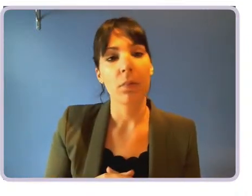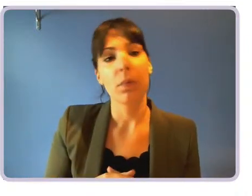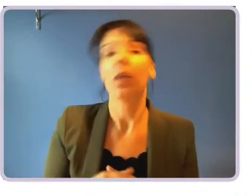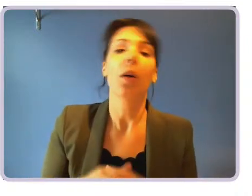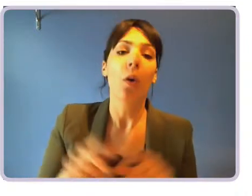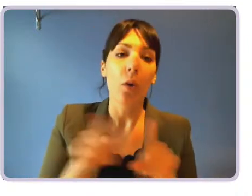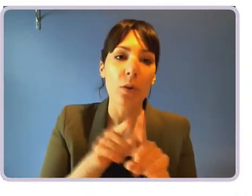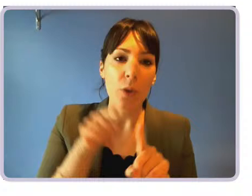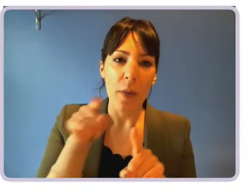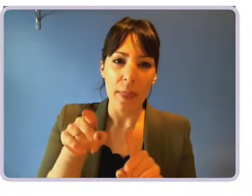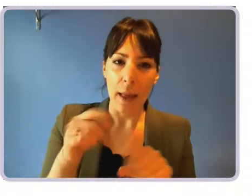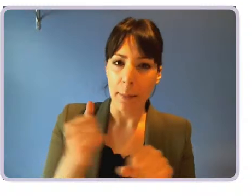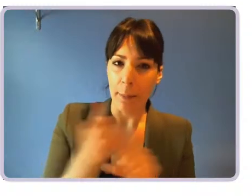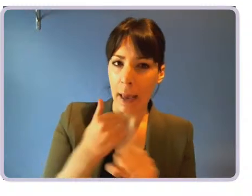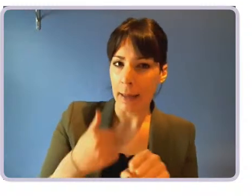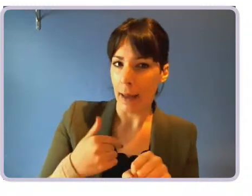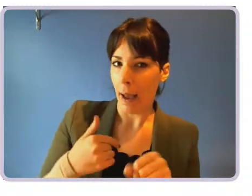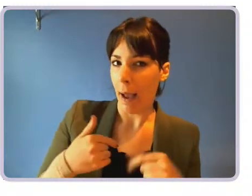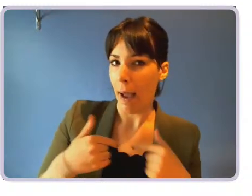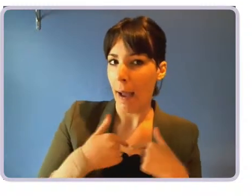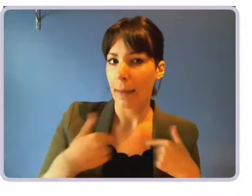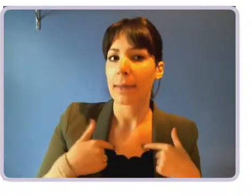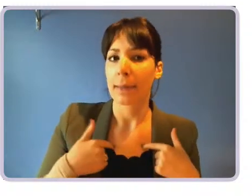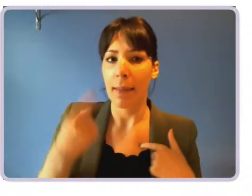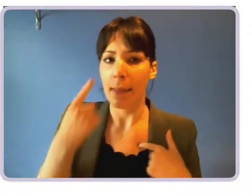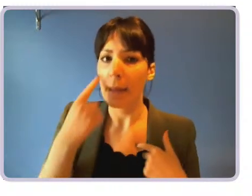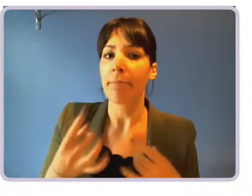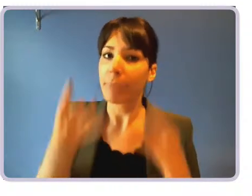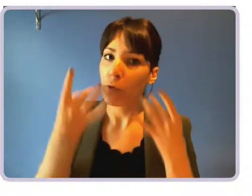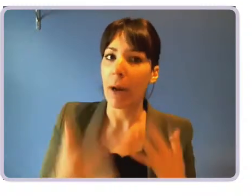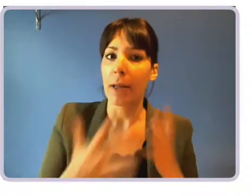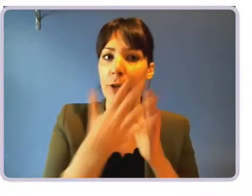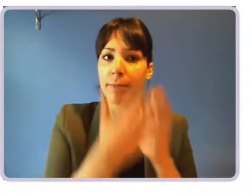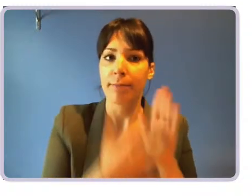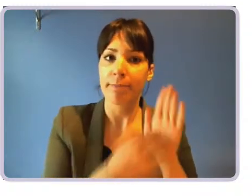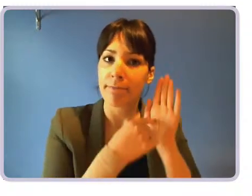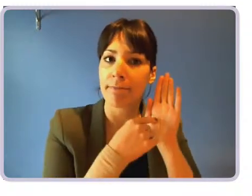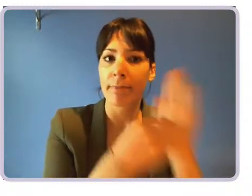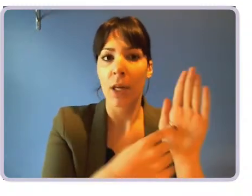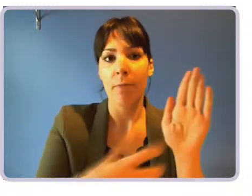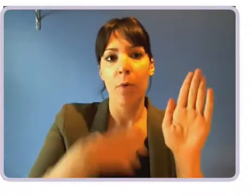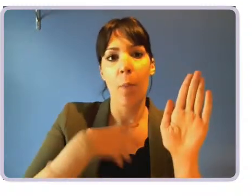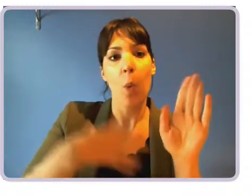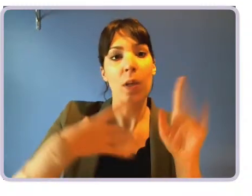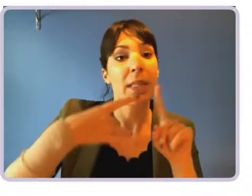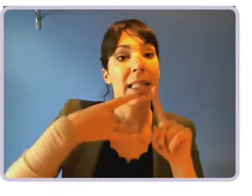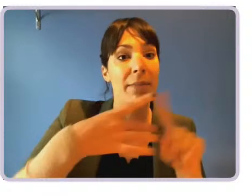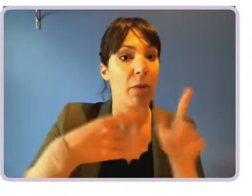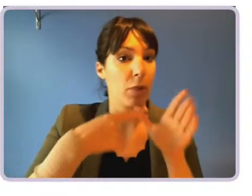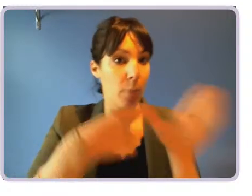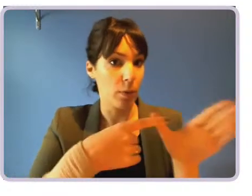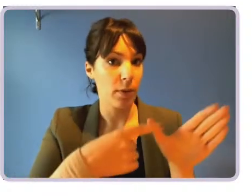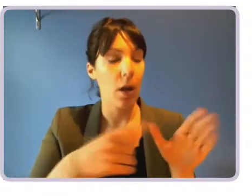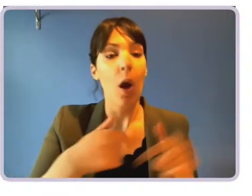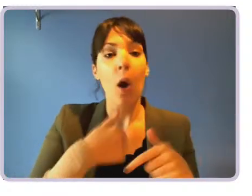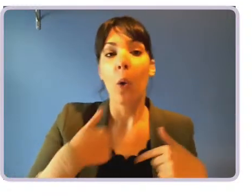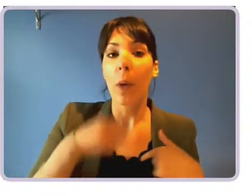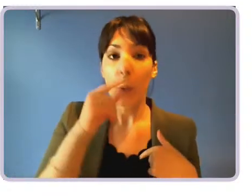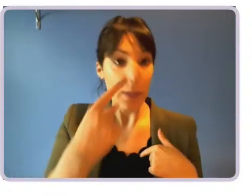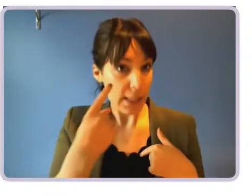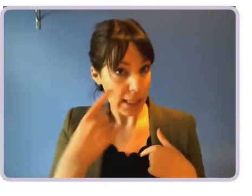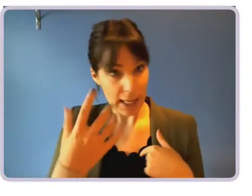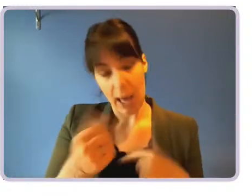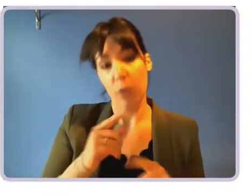put another statement in for a much more localised response. We can see that there was recommendations for the first time around